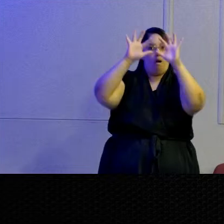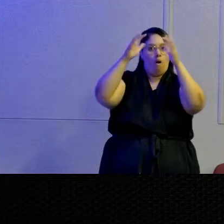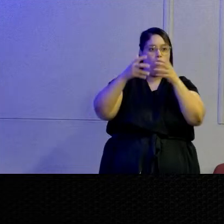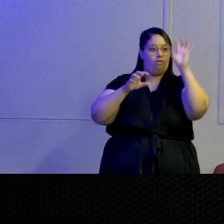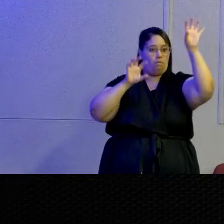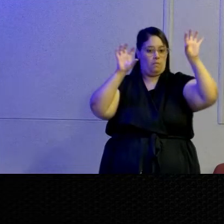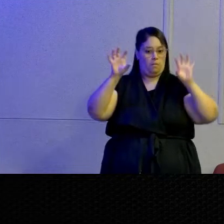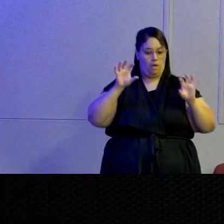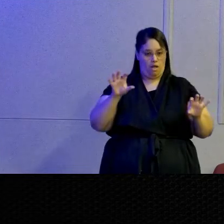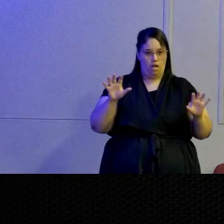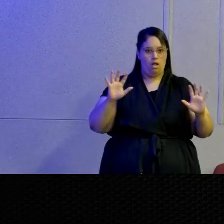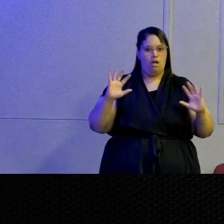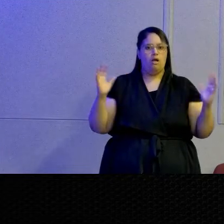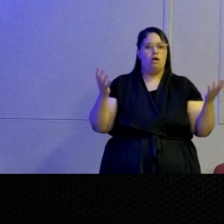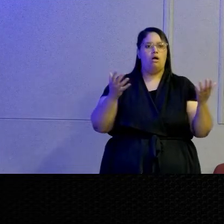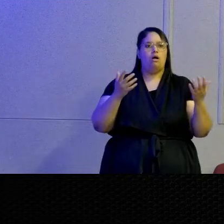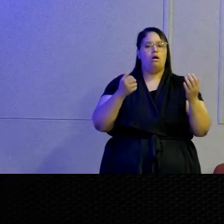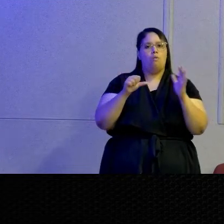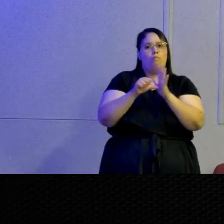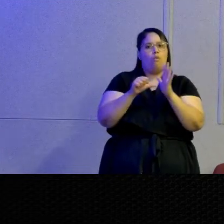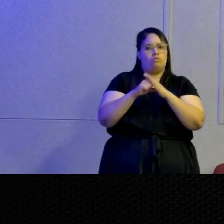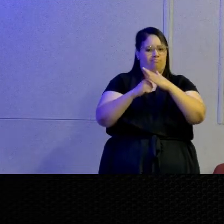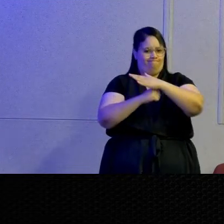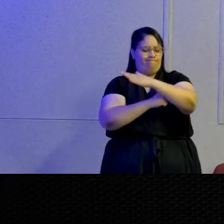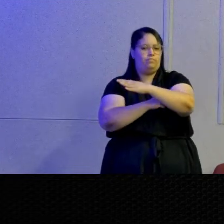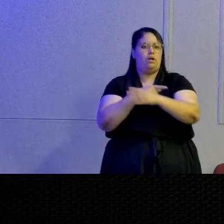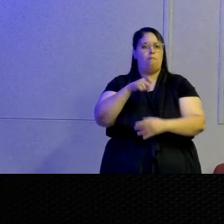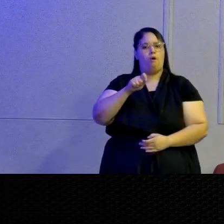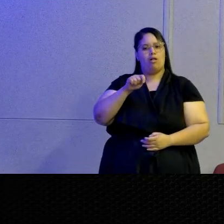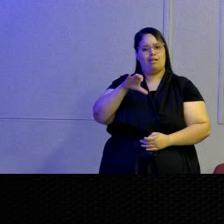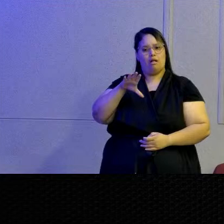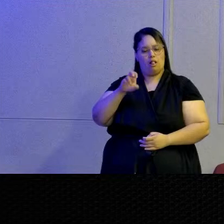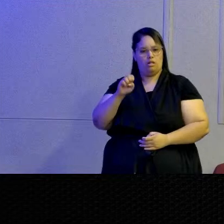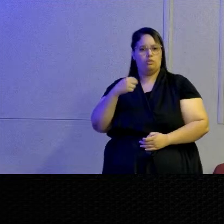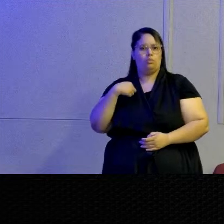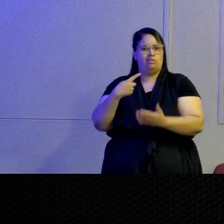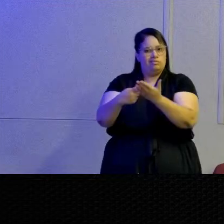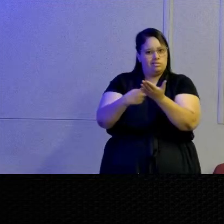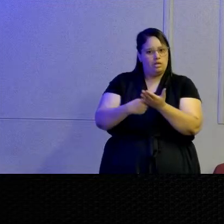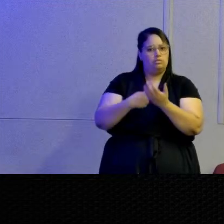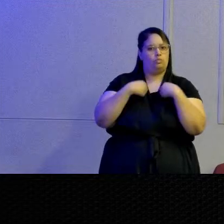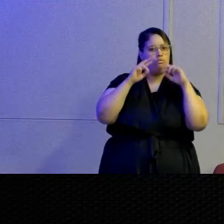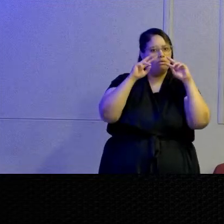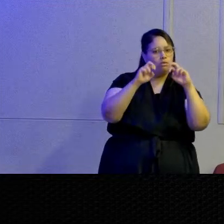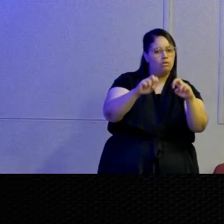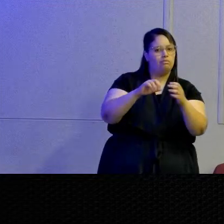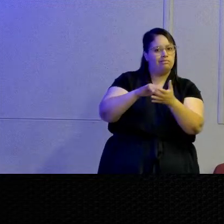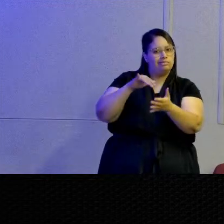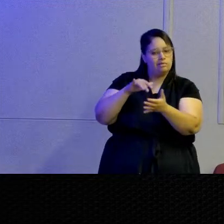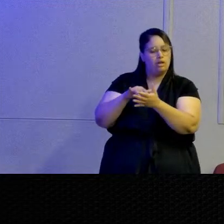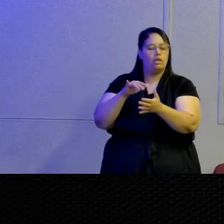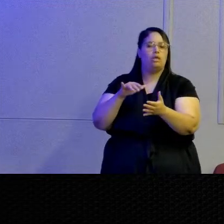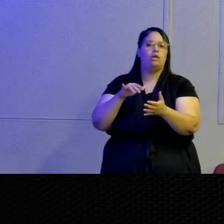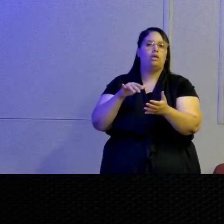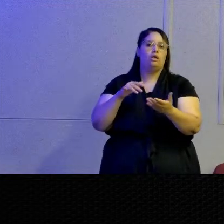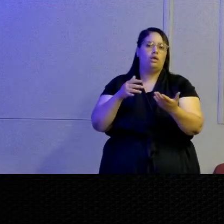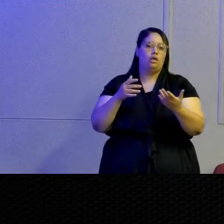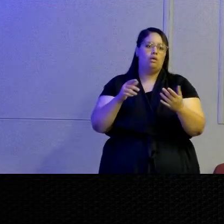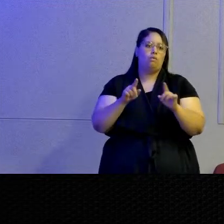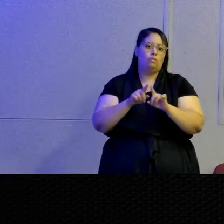particles that we talk about, that we explore, that we study, and to some